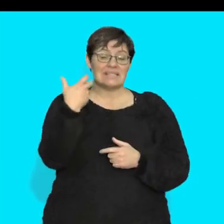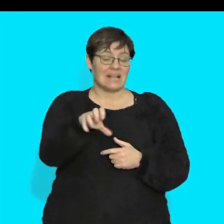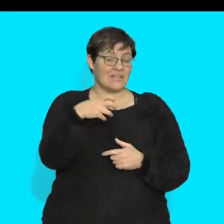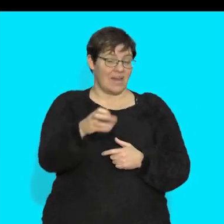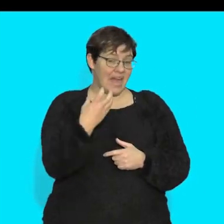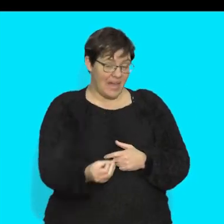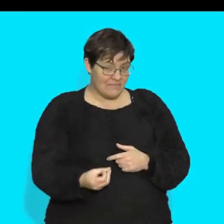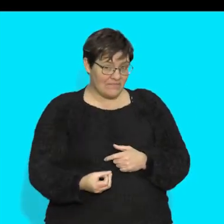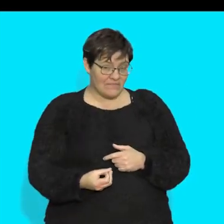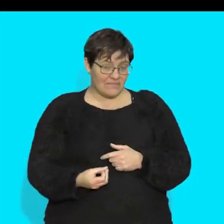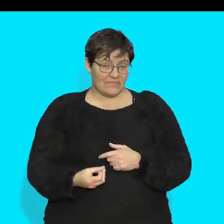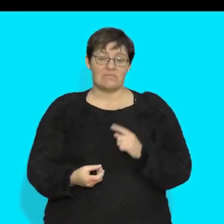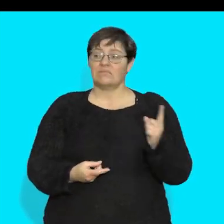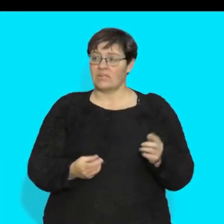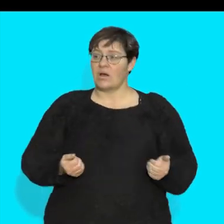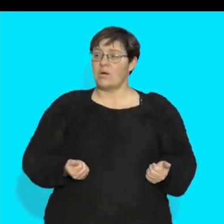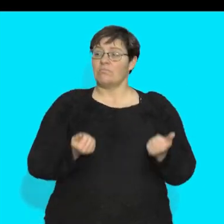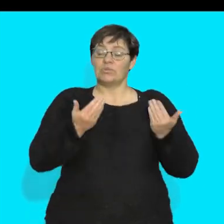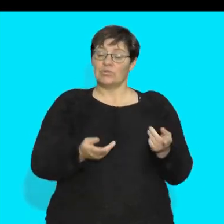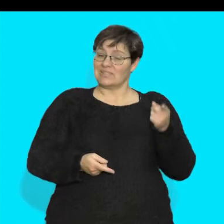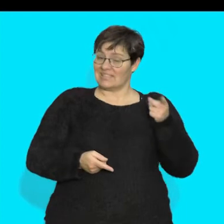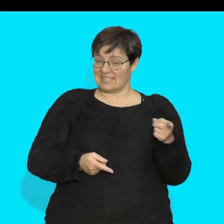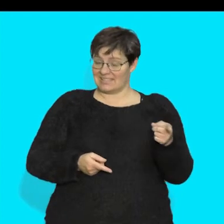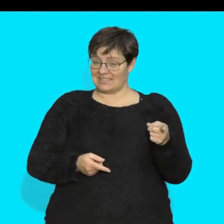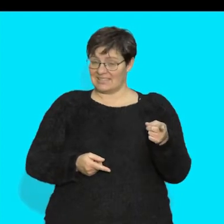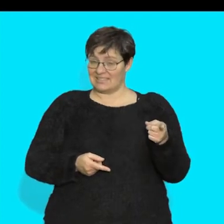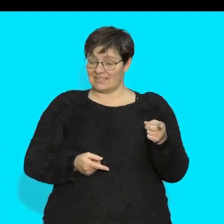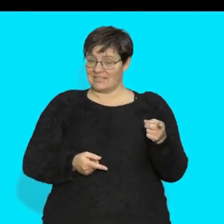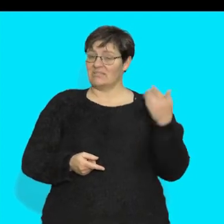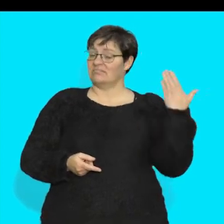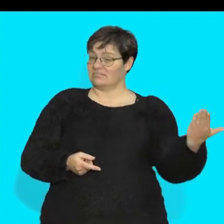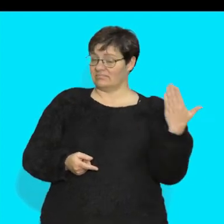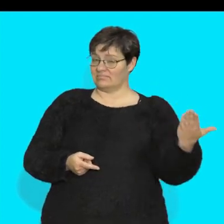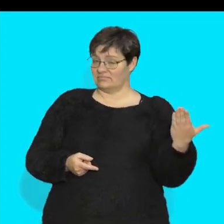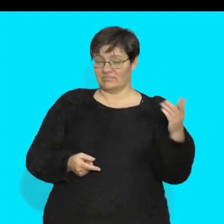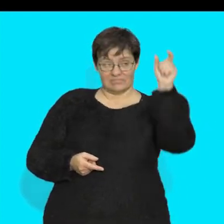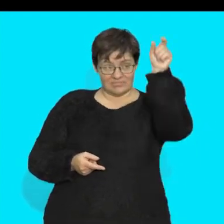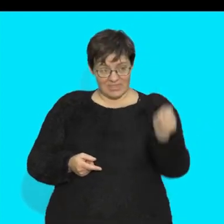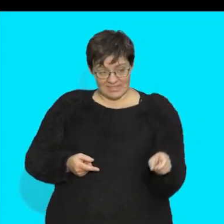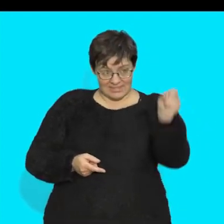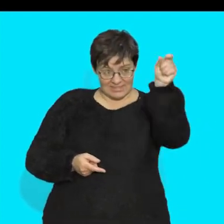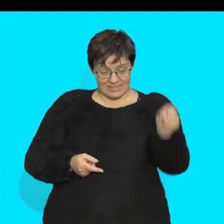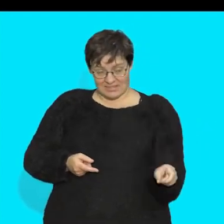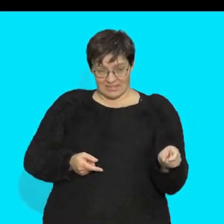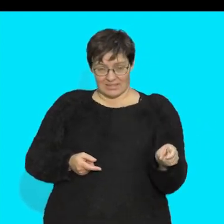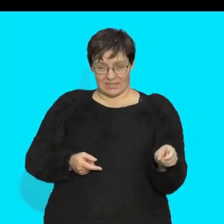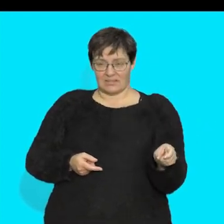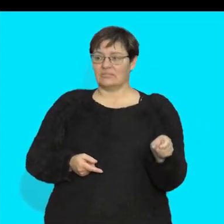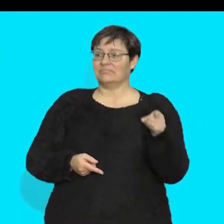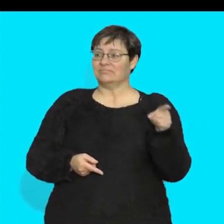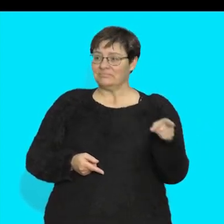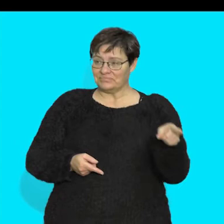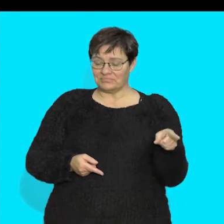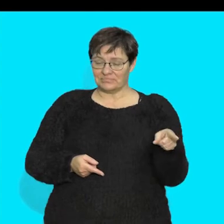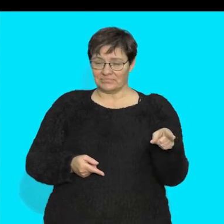got silver that's producing silver ions is on this electrode. So